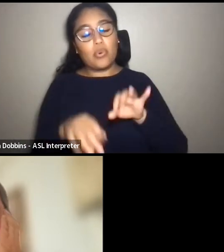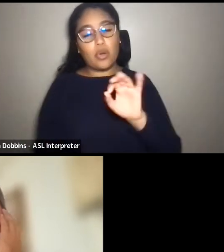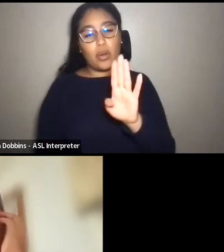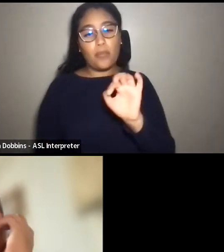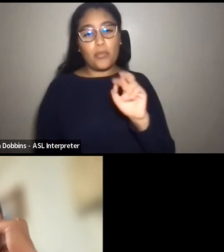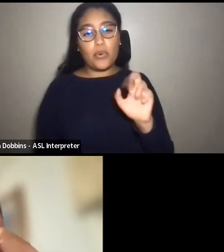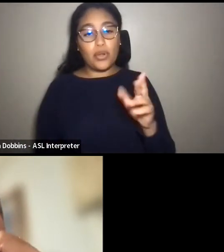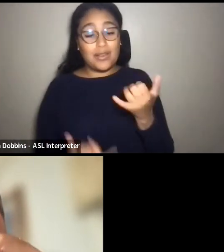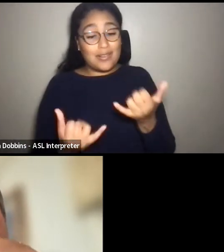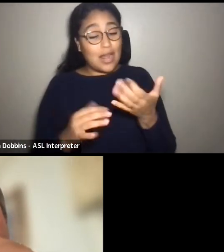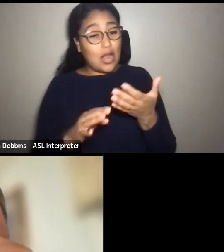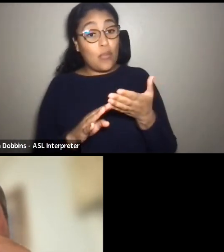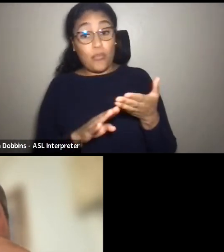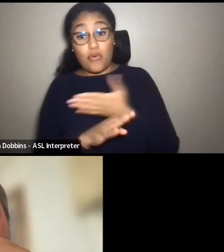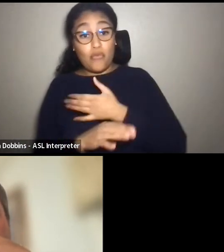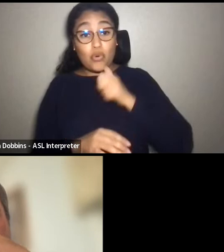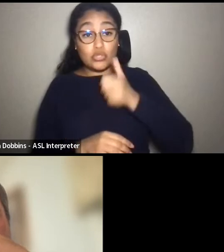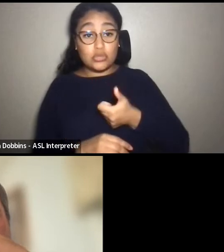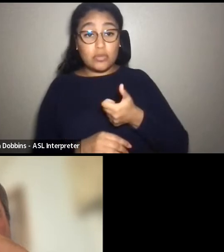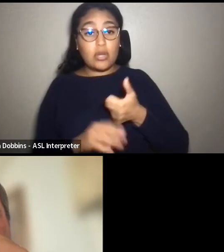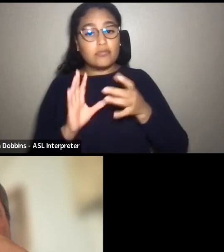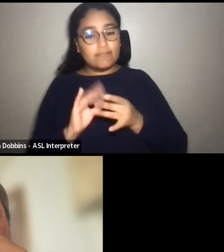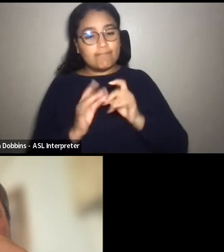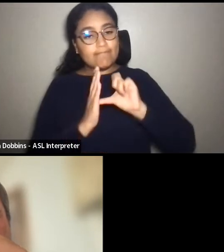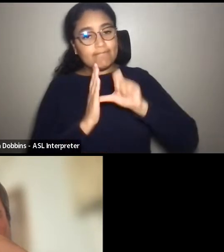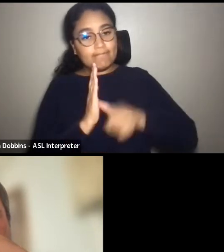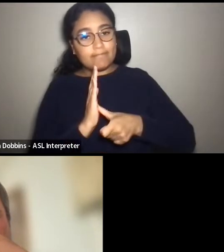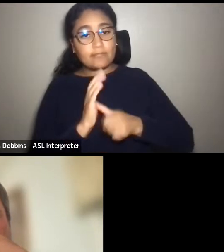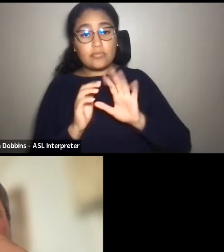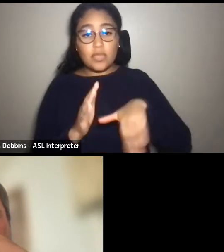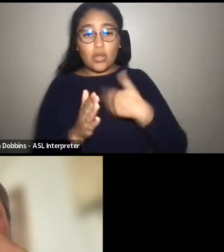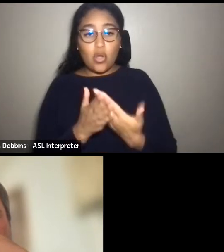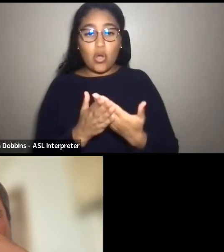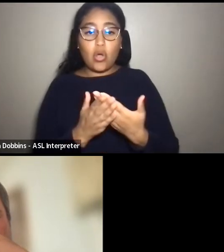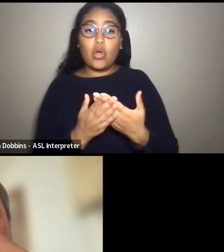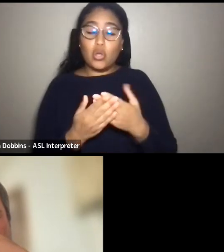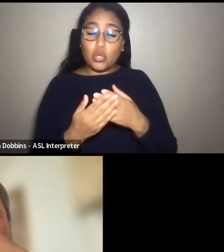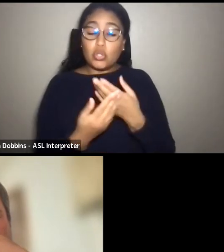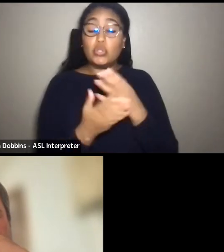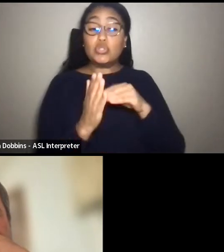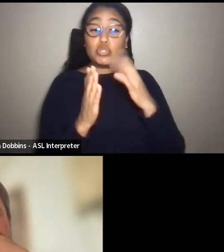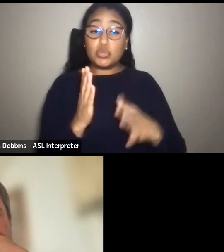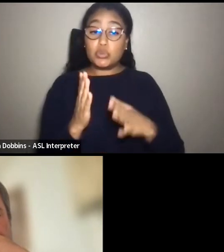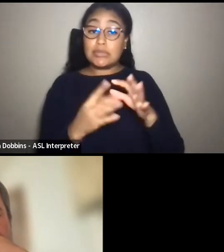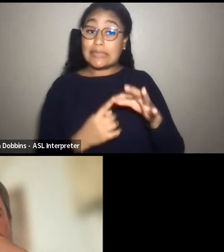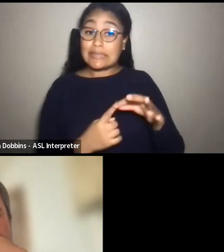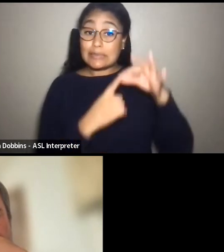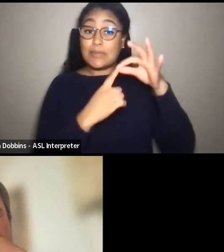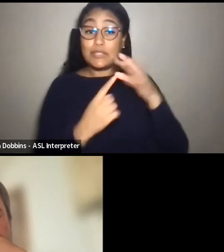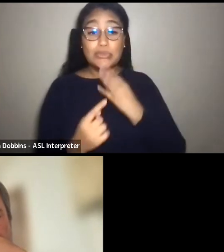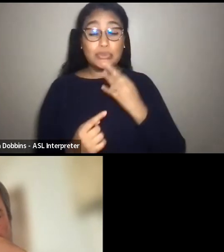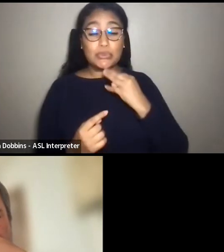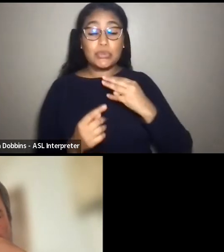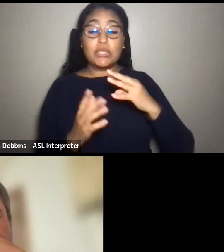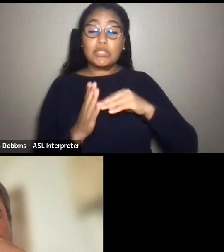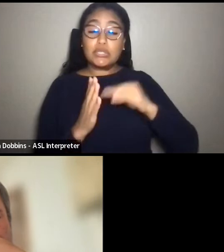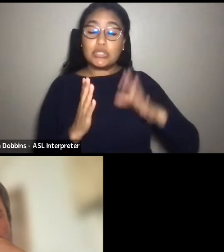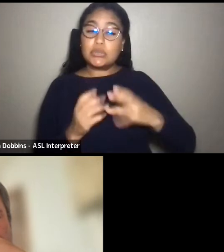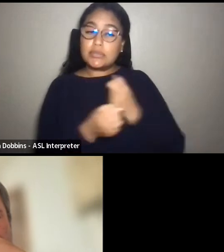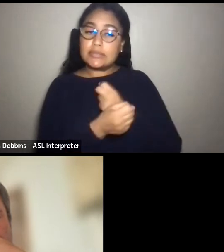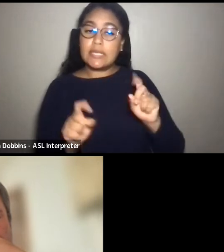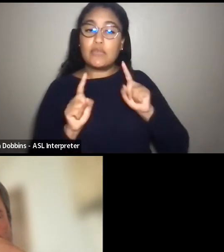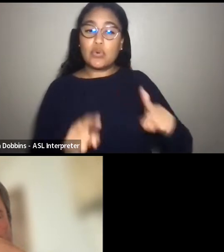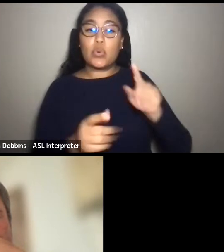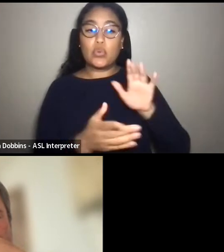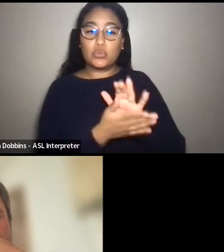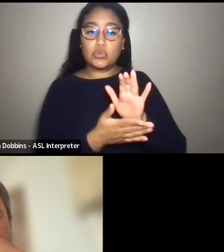in advance of tomorrow, emphasizing that all students, especially Jewish students, are safe to go to school tomorrow.